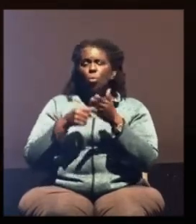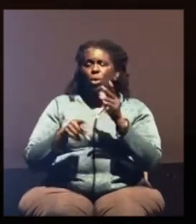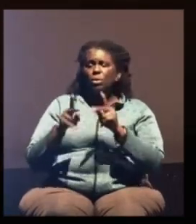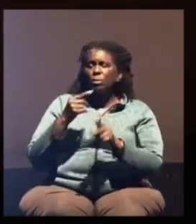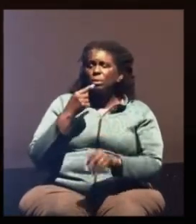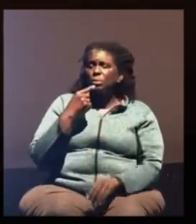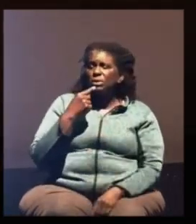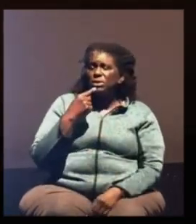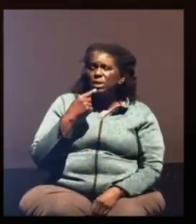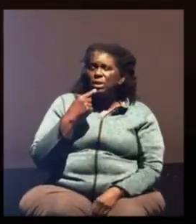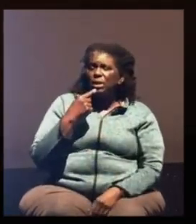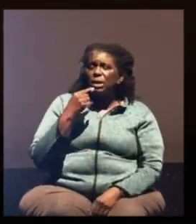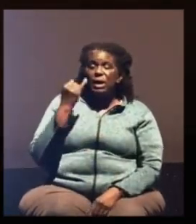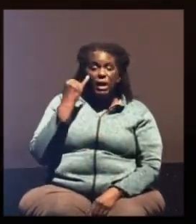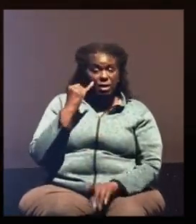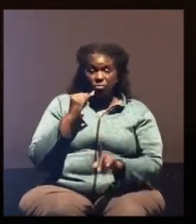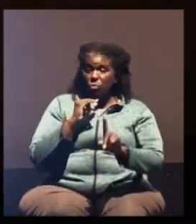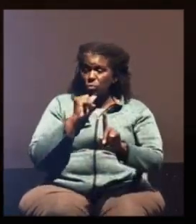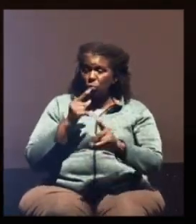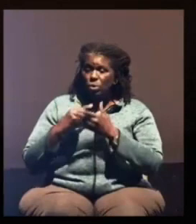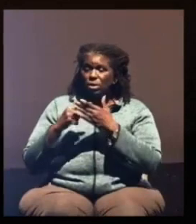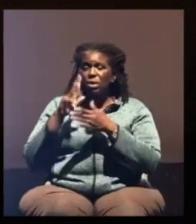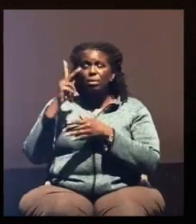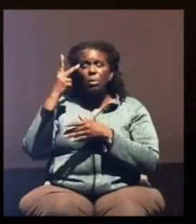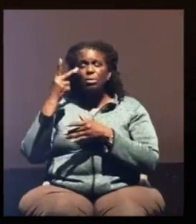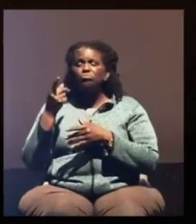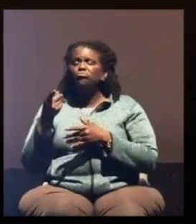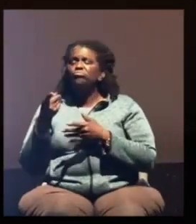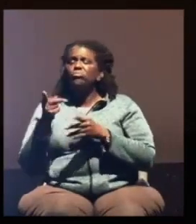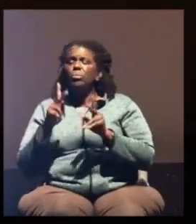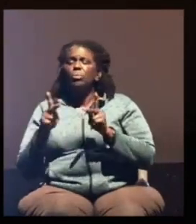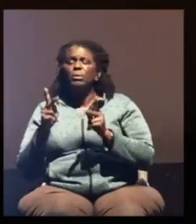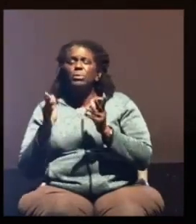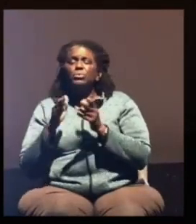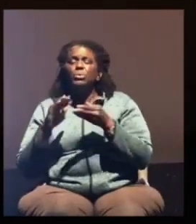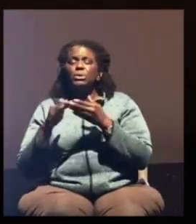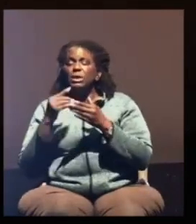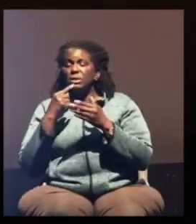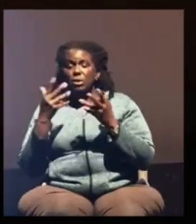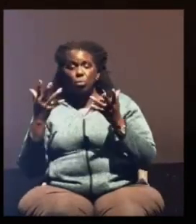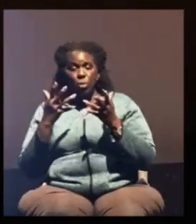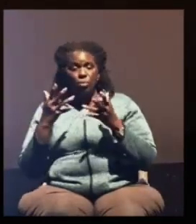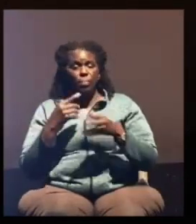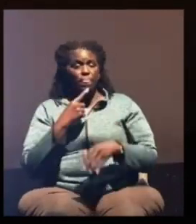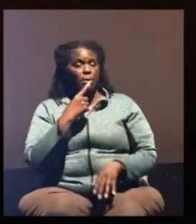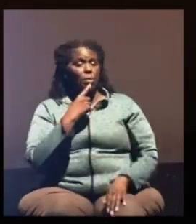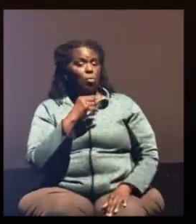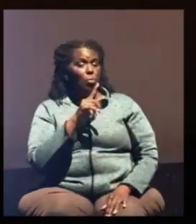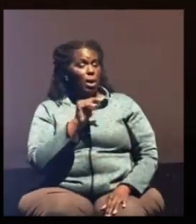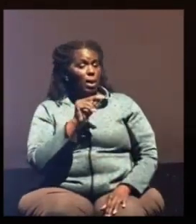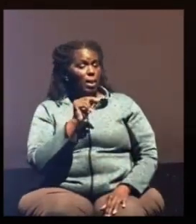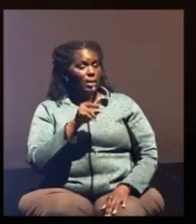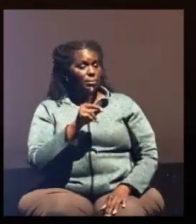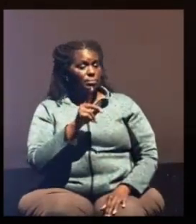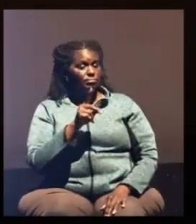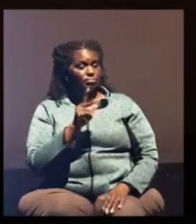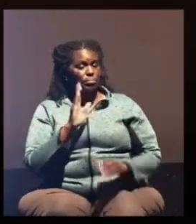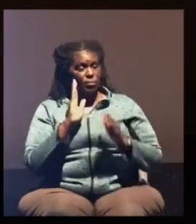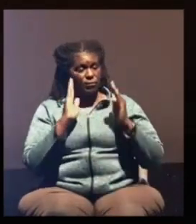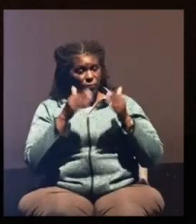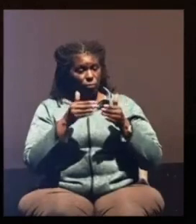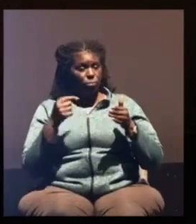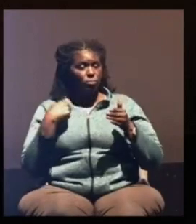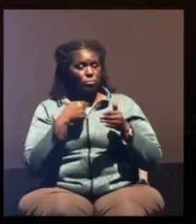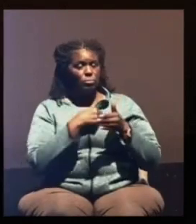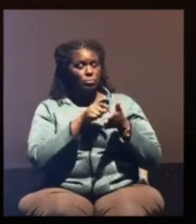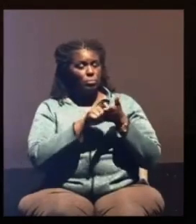national politics? And in this whole process, Redlands has been central to it. It's where we wrote our book, as